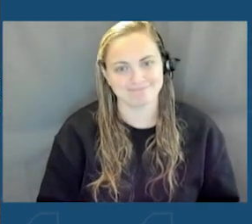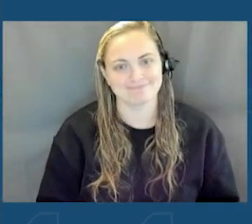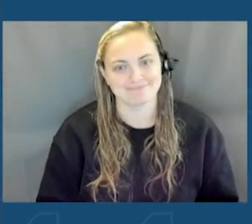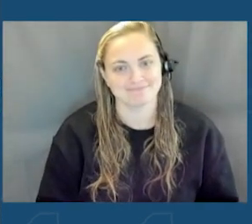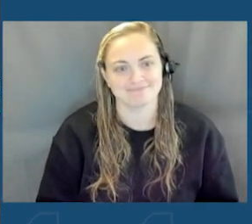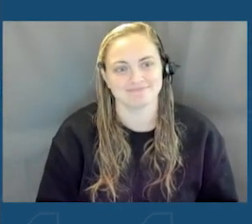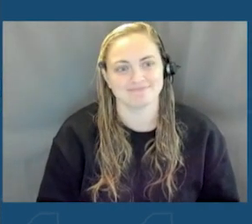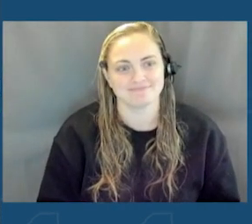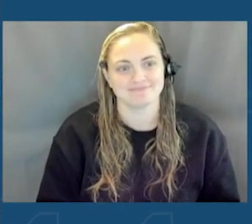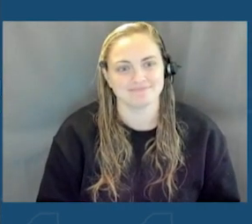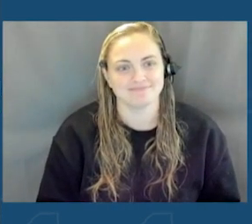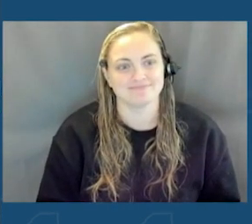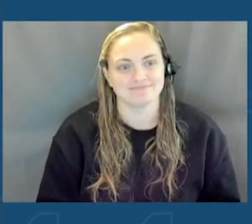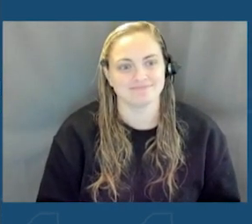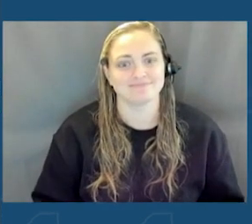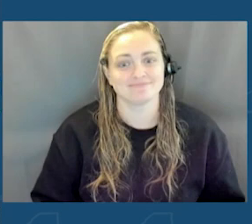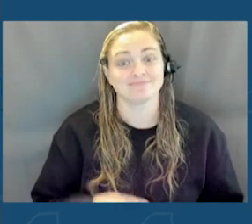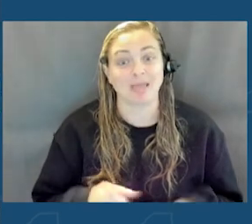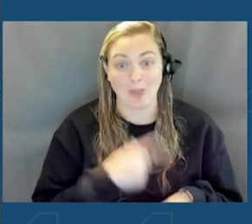Long name.